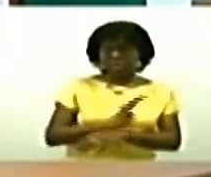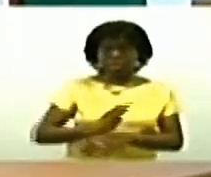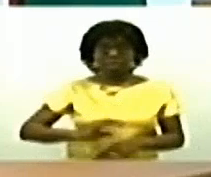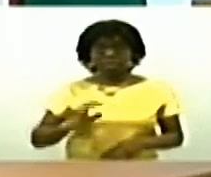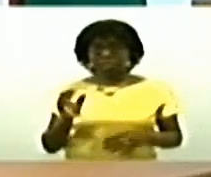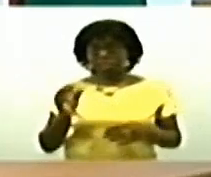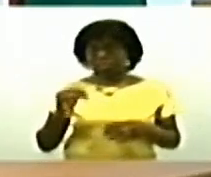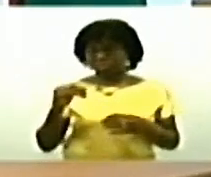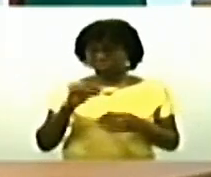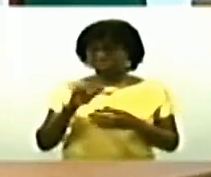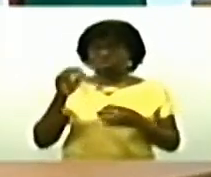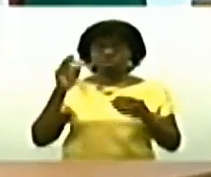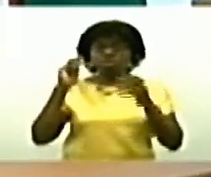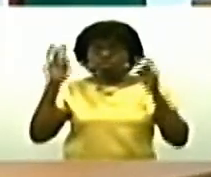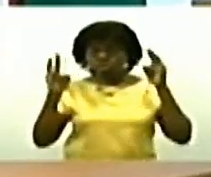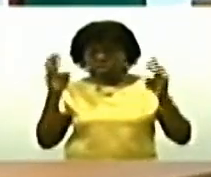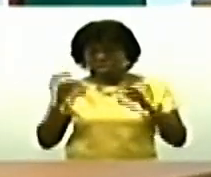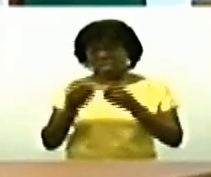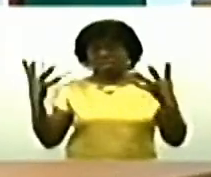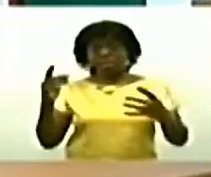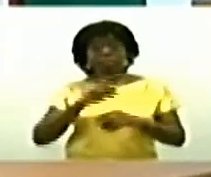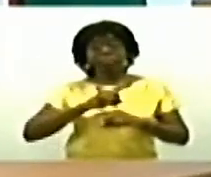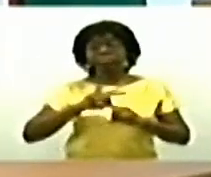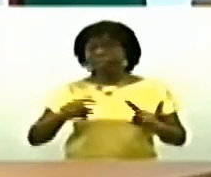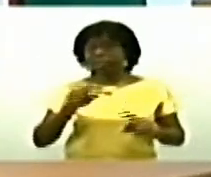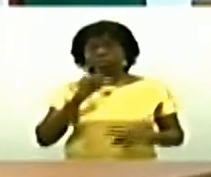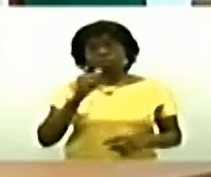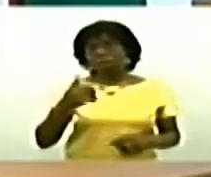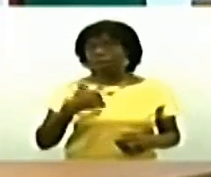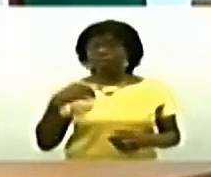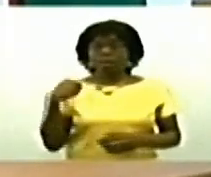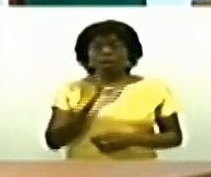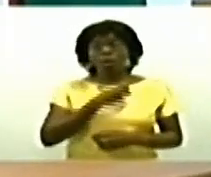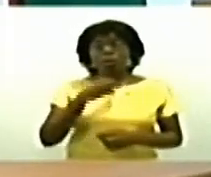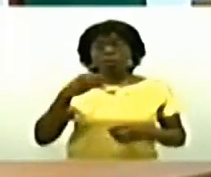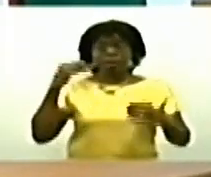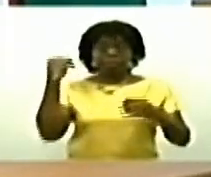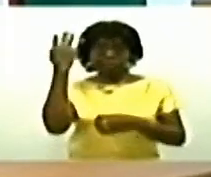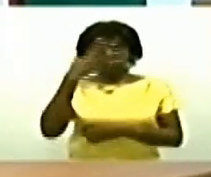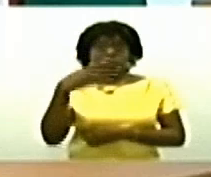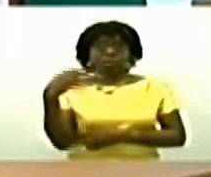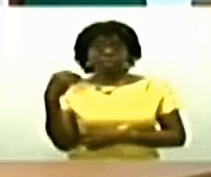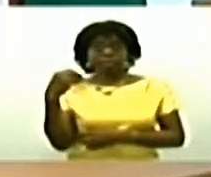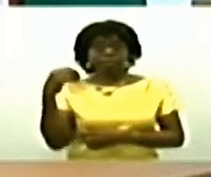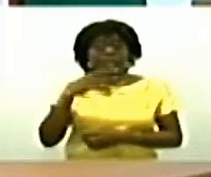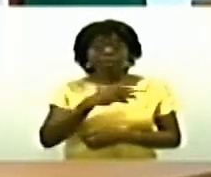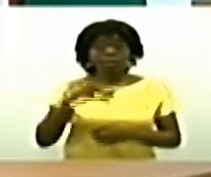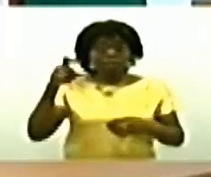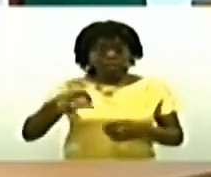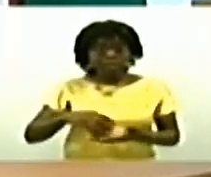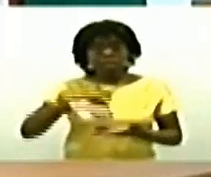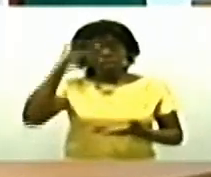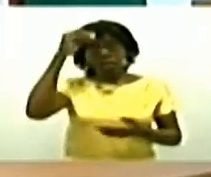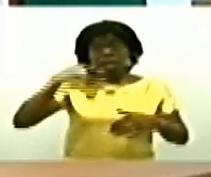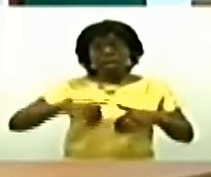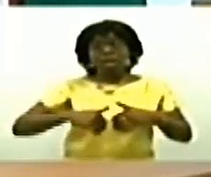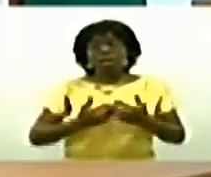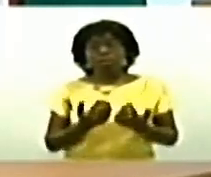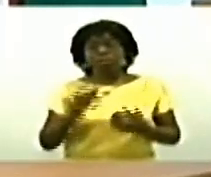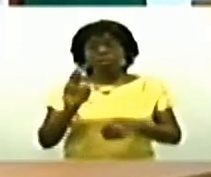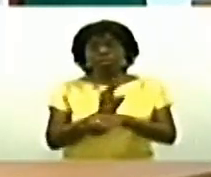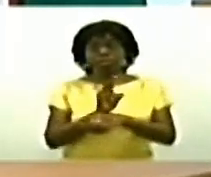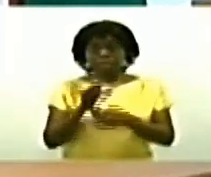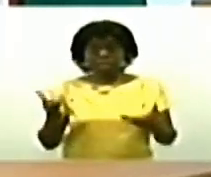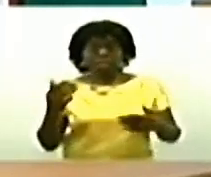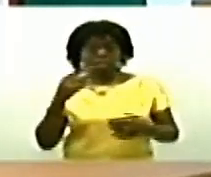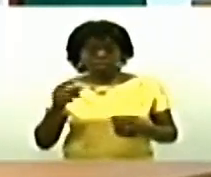beauty. And we have to learn how to leverage those things in order to improve the life of our people